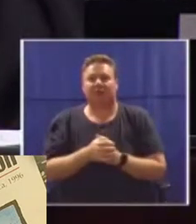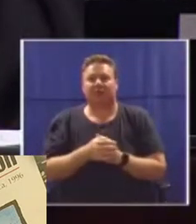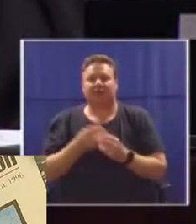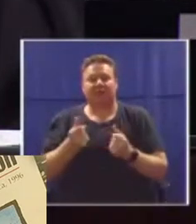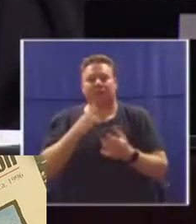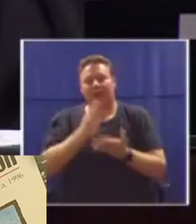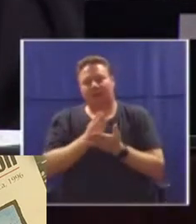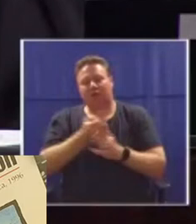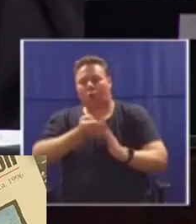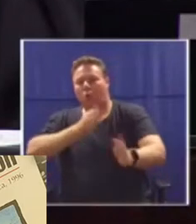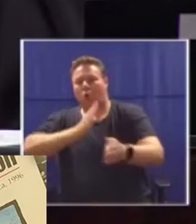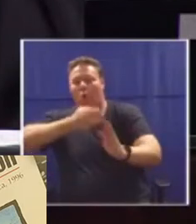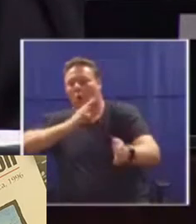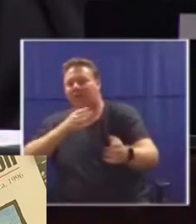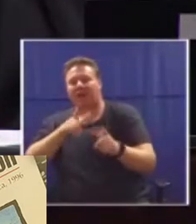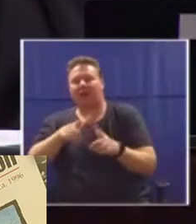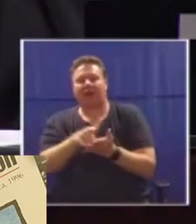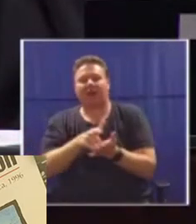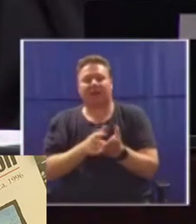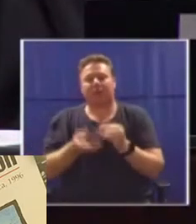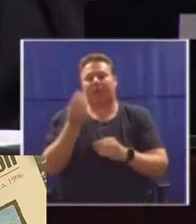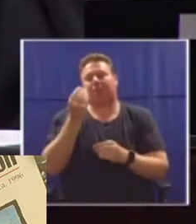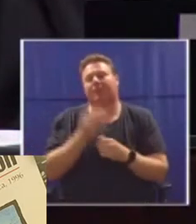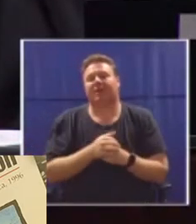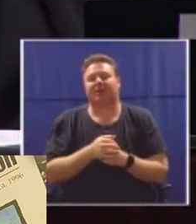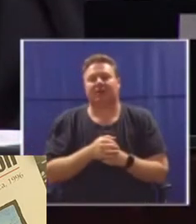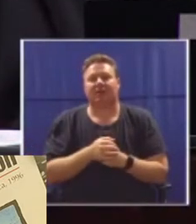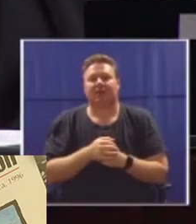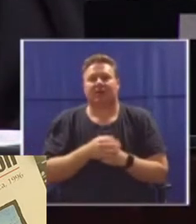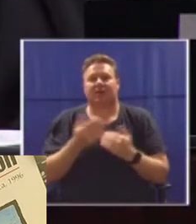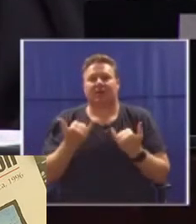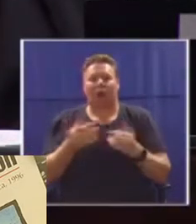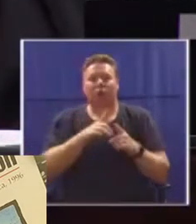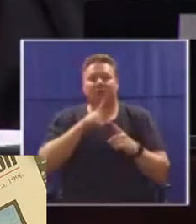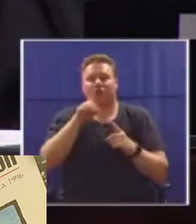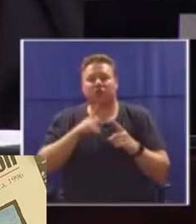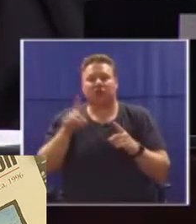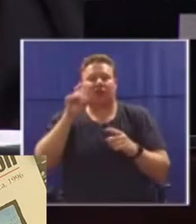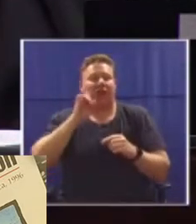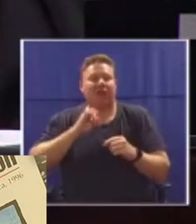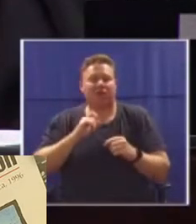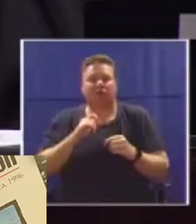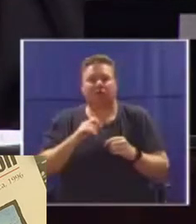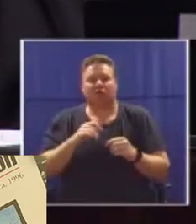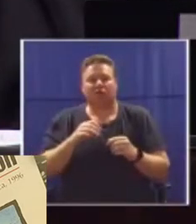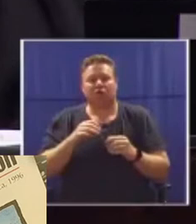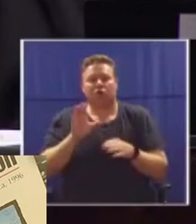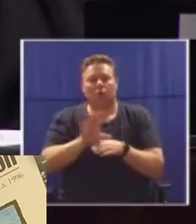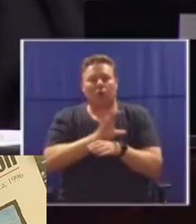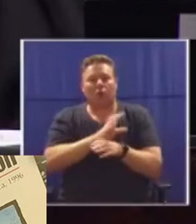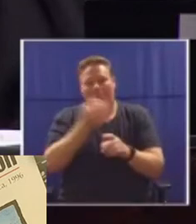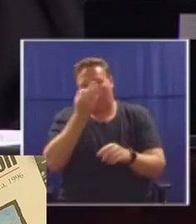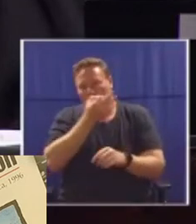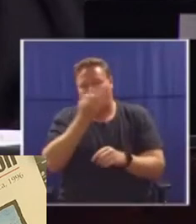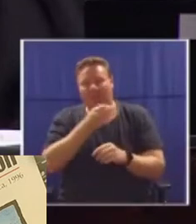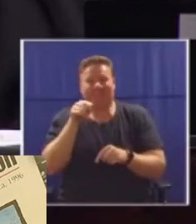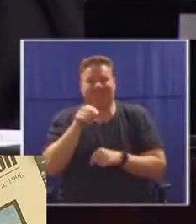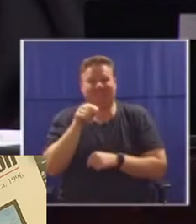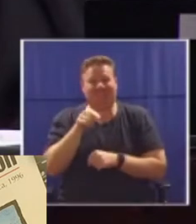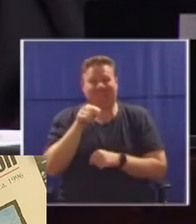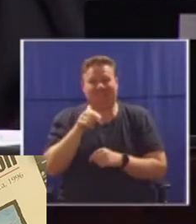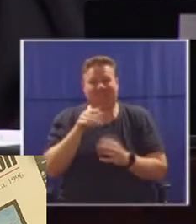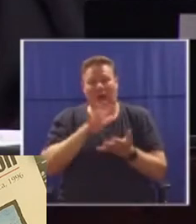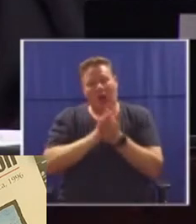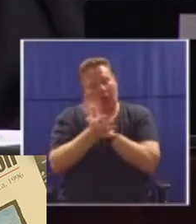lessons. In today's digital age, cyberbullying is another prevalent practice that violates many women's